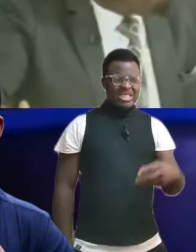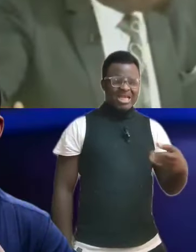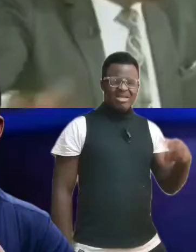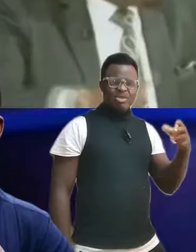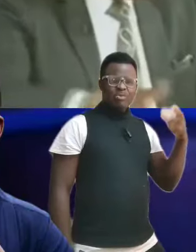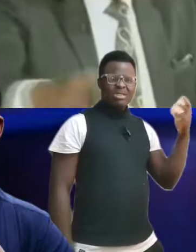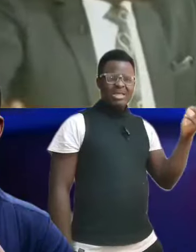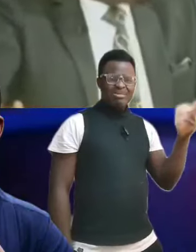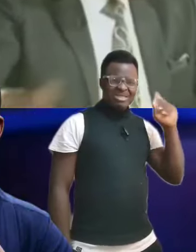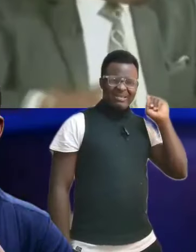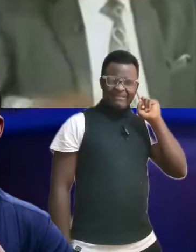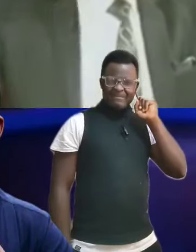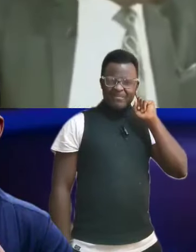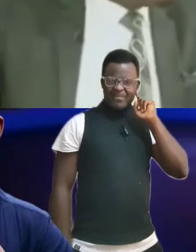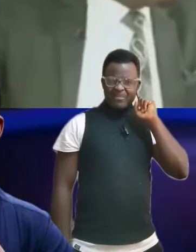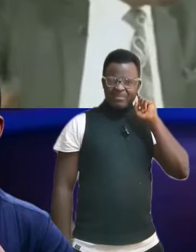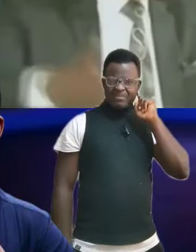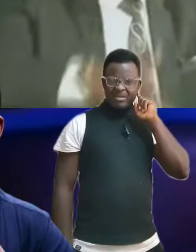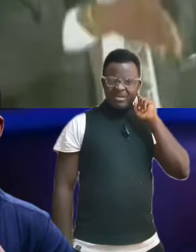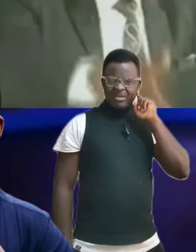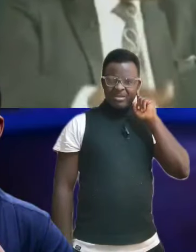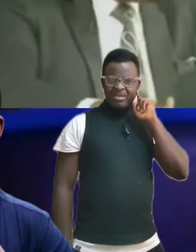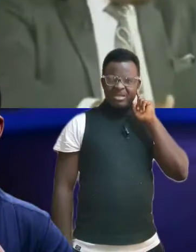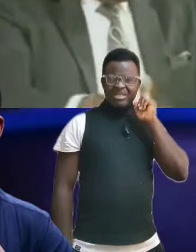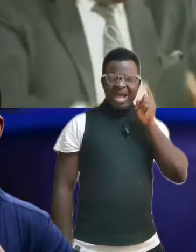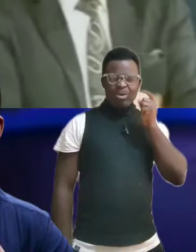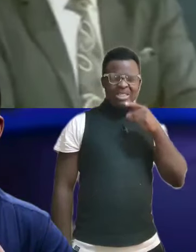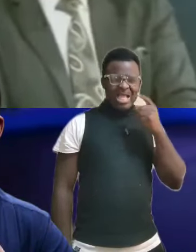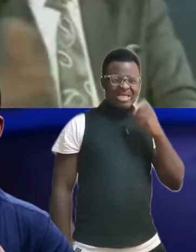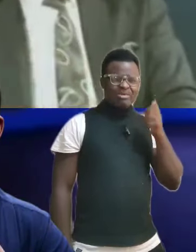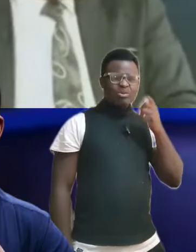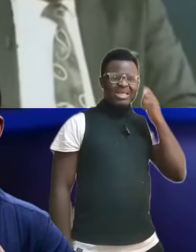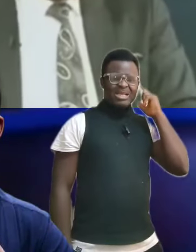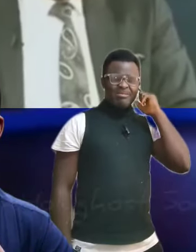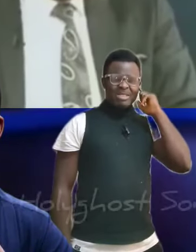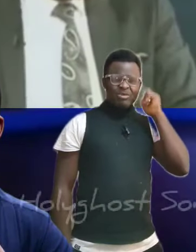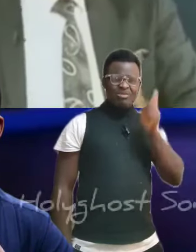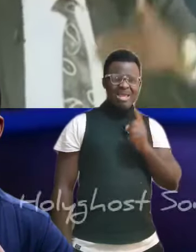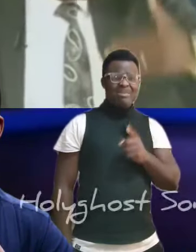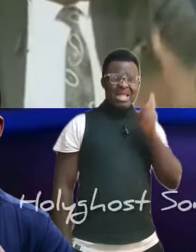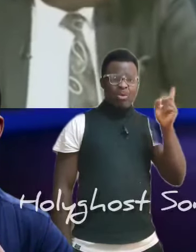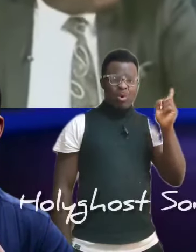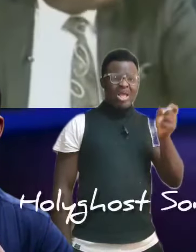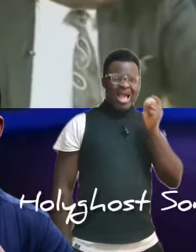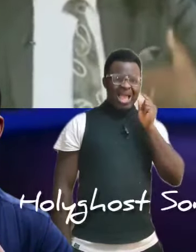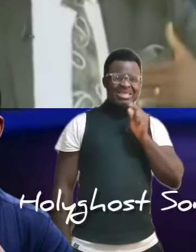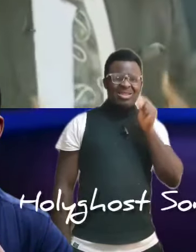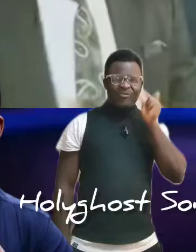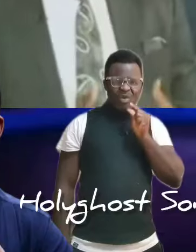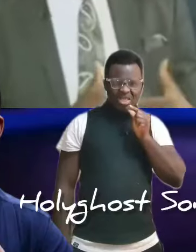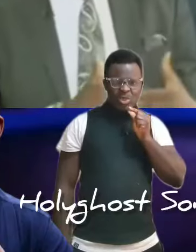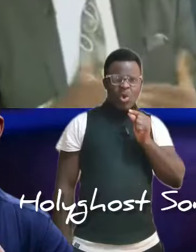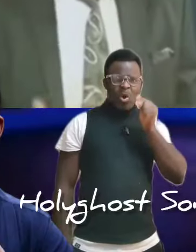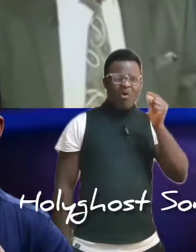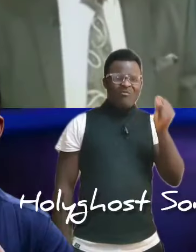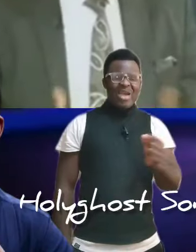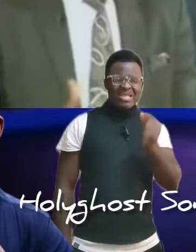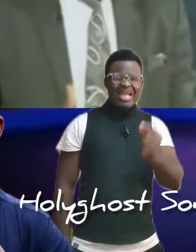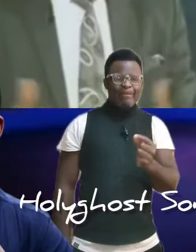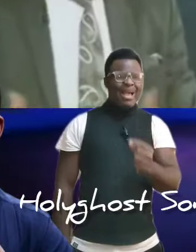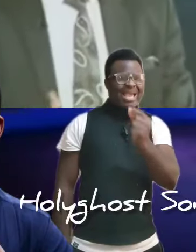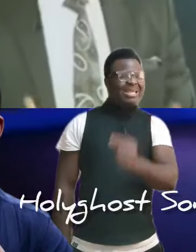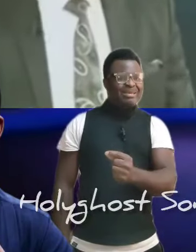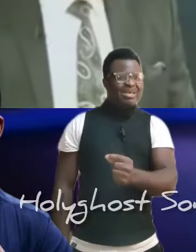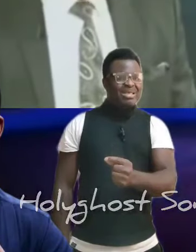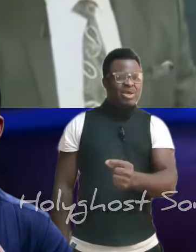2003 led a protest in Kano State in the case of Buhari versus IGP. He led a protest after the presidential election,